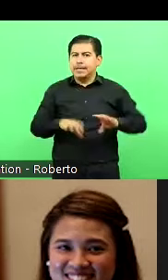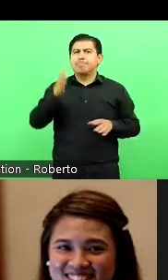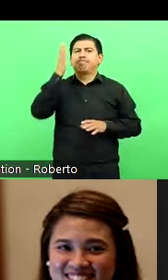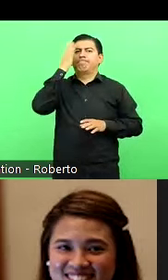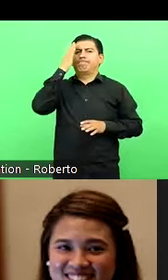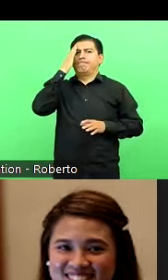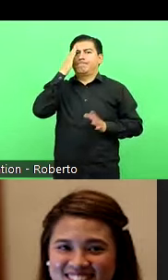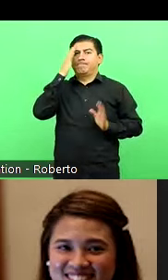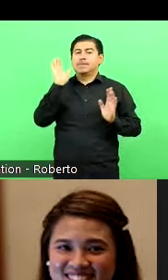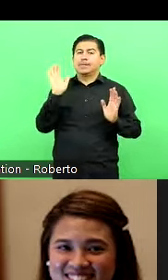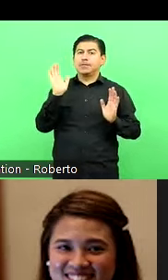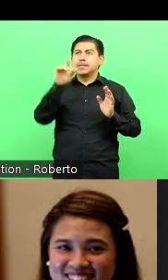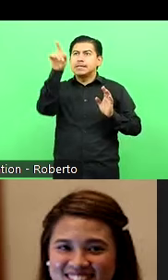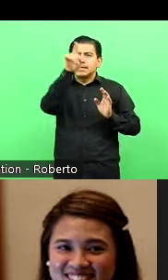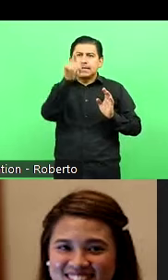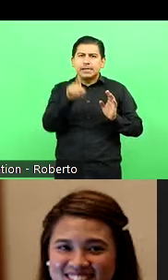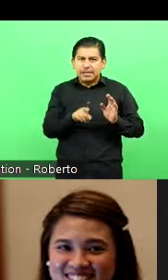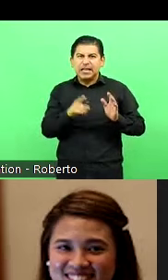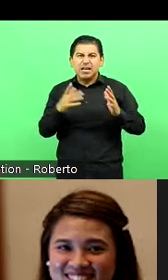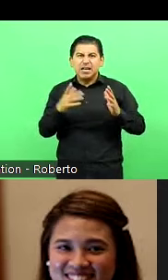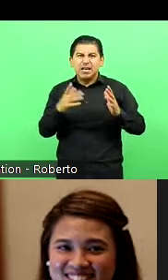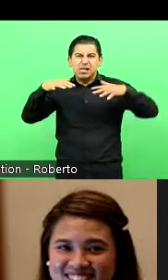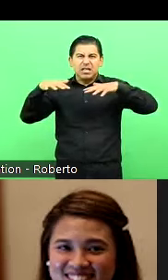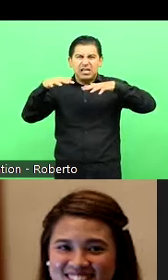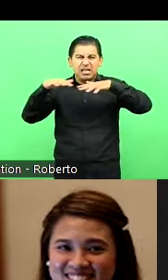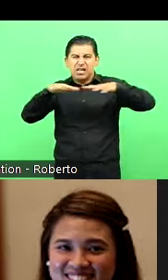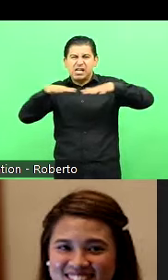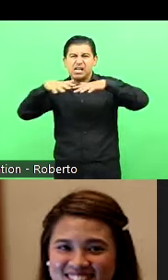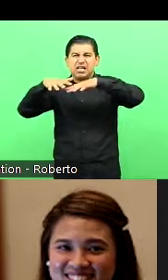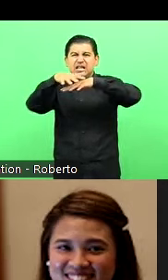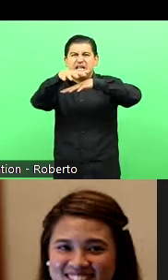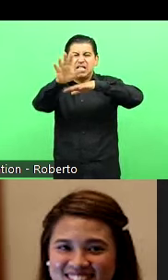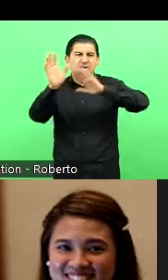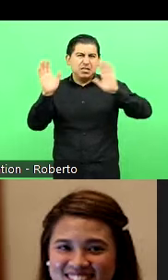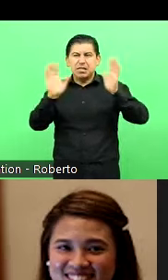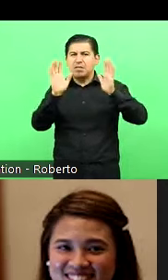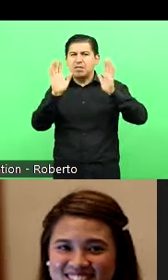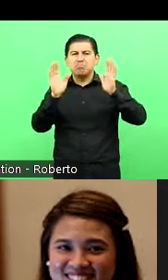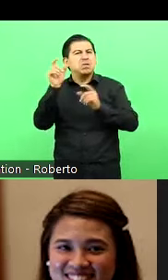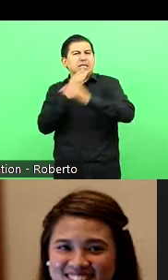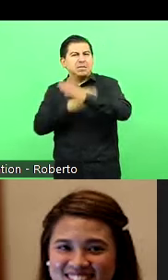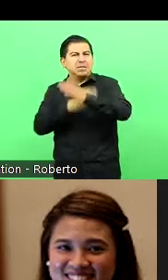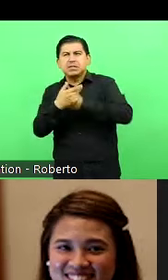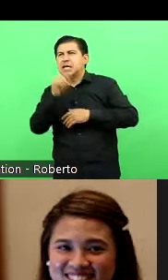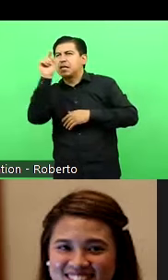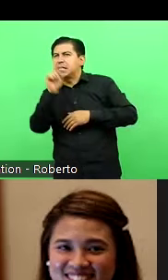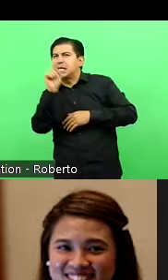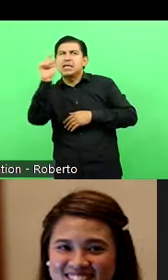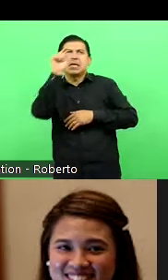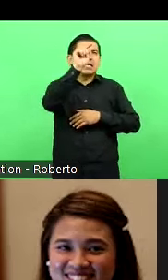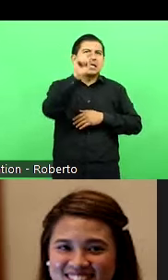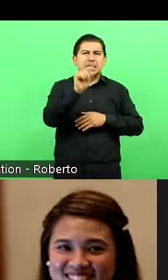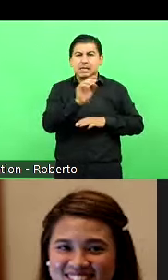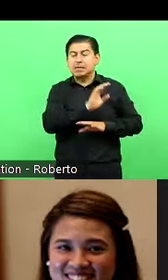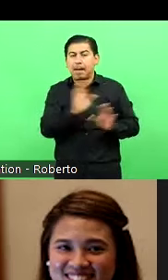where they are congested, we are now able to prioritize our services, particularly for disaster response